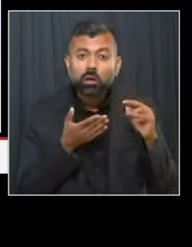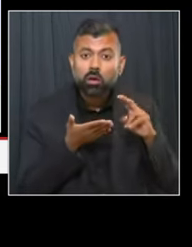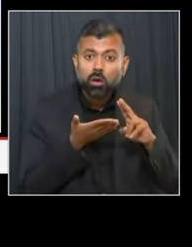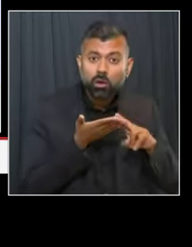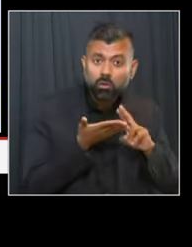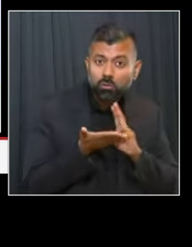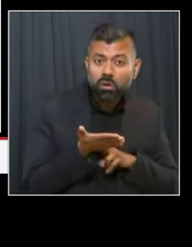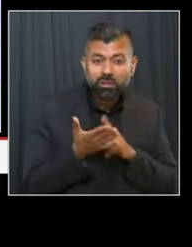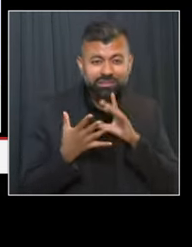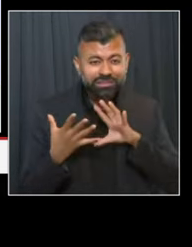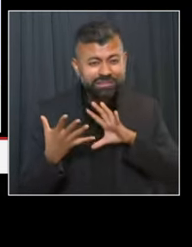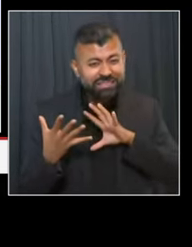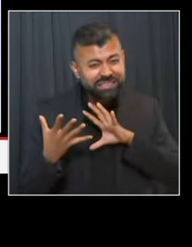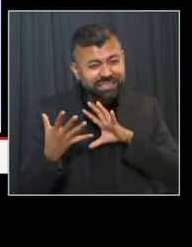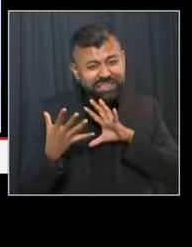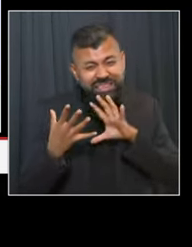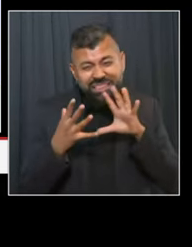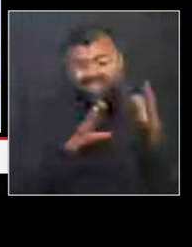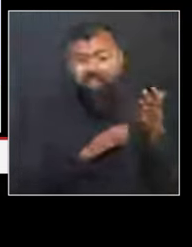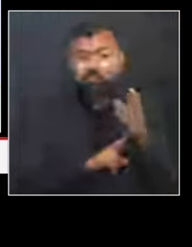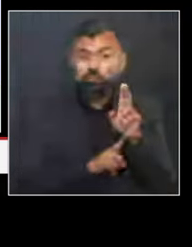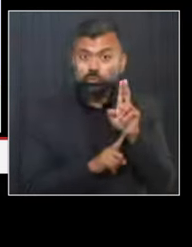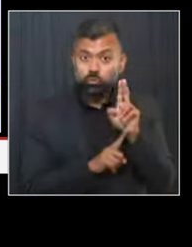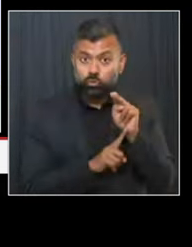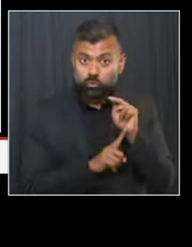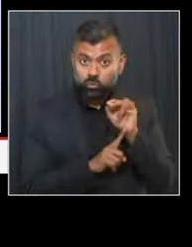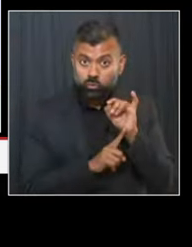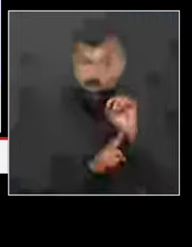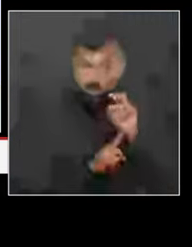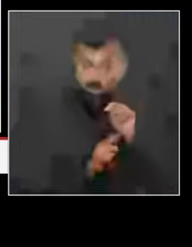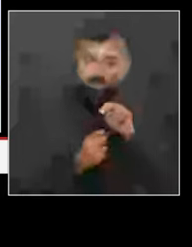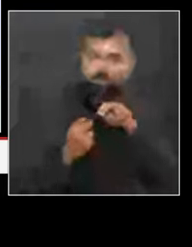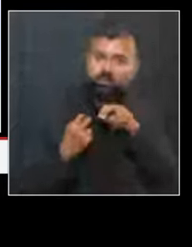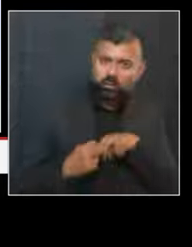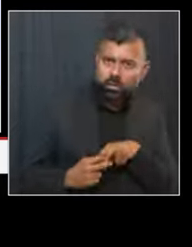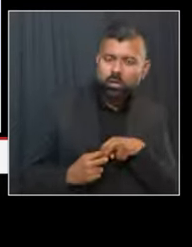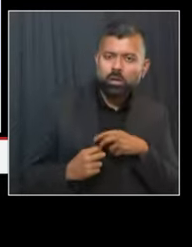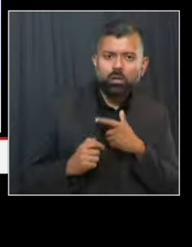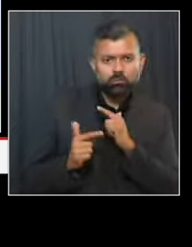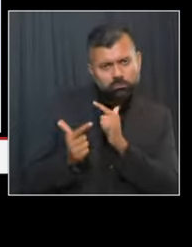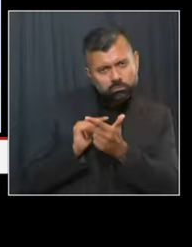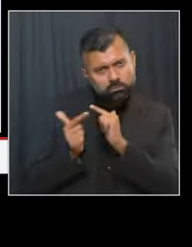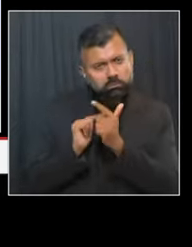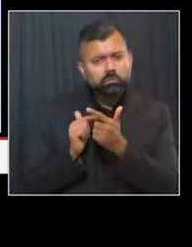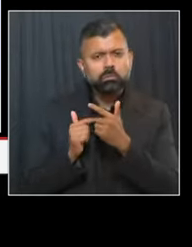union partners were at the table with us, and we'll need our union partners at the table with us again.